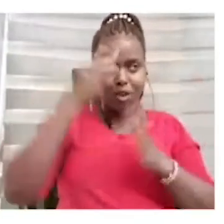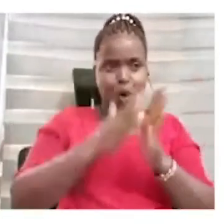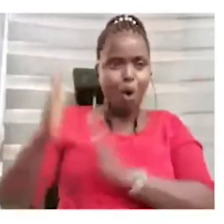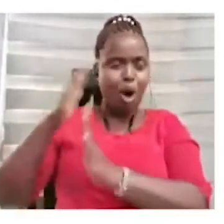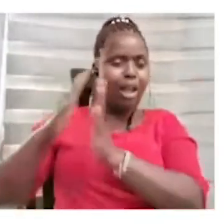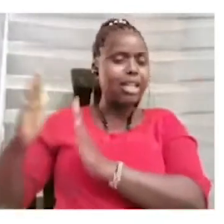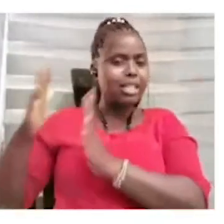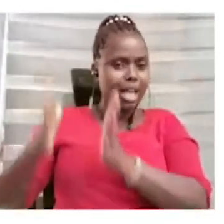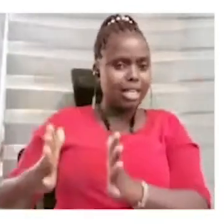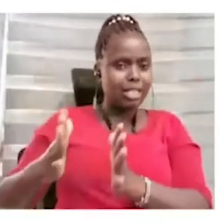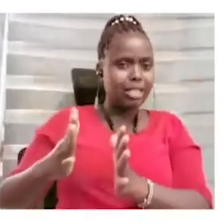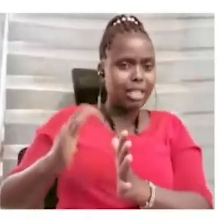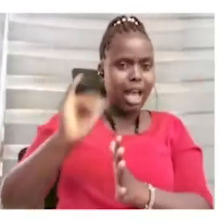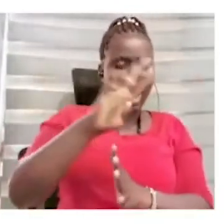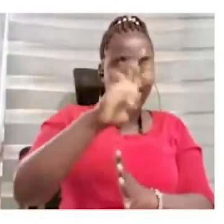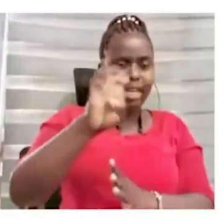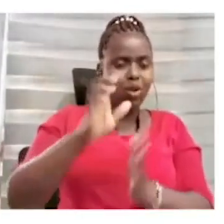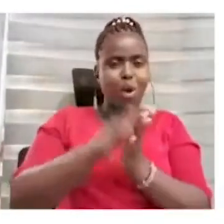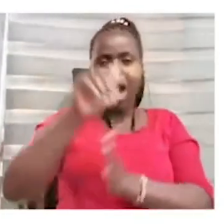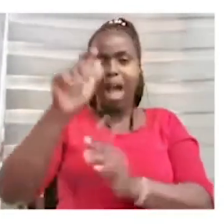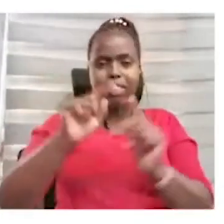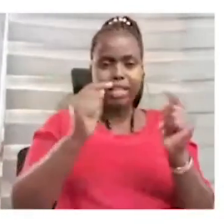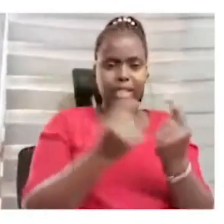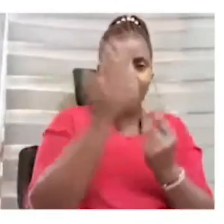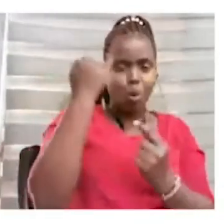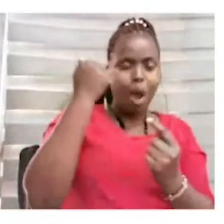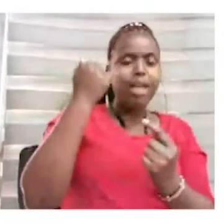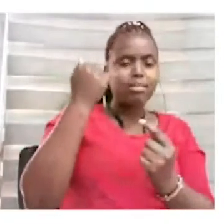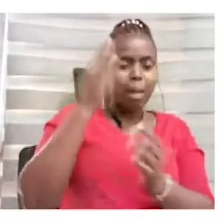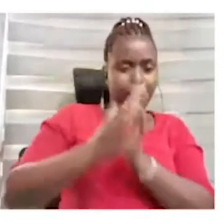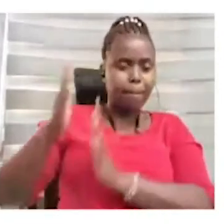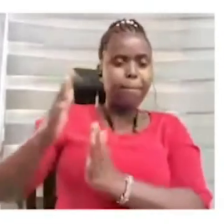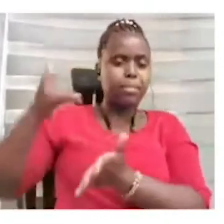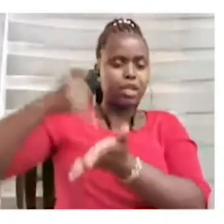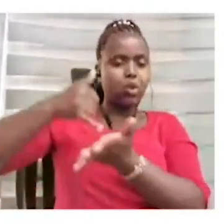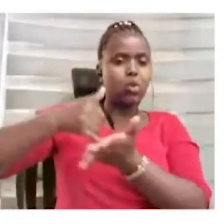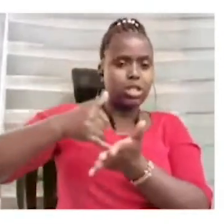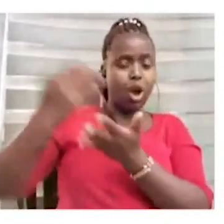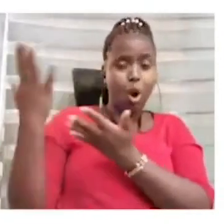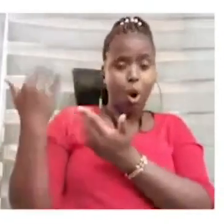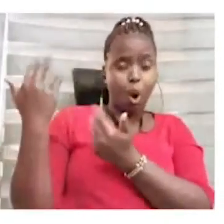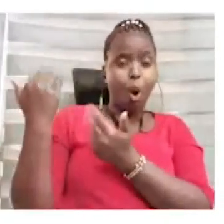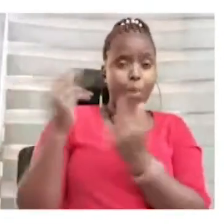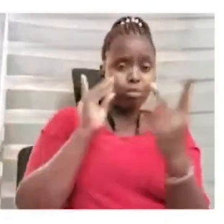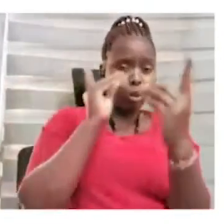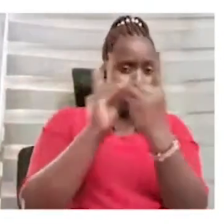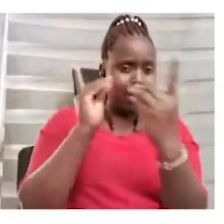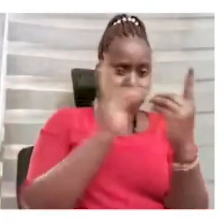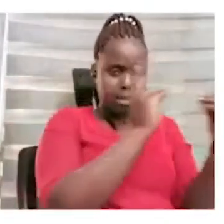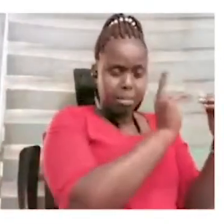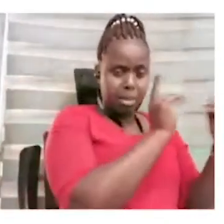and her fabulous team for organizing Inclusive Africa. Hope to see you in person, as Brian was saying, when we can travel again